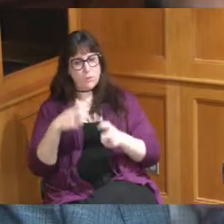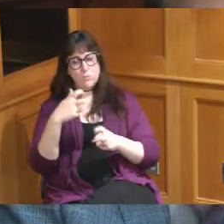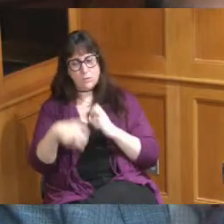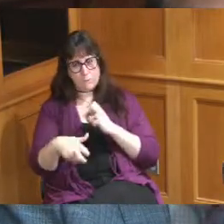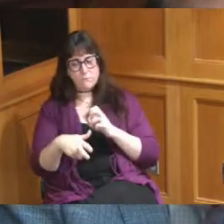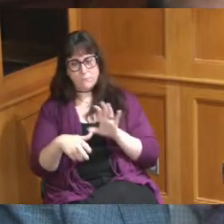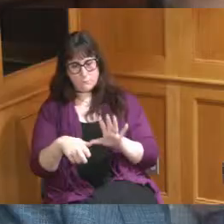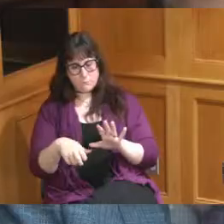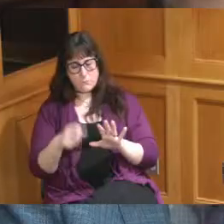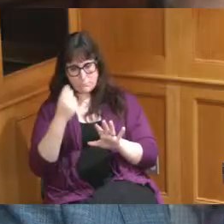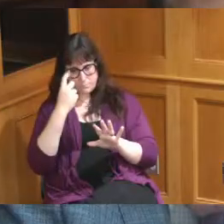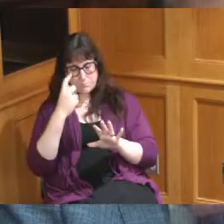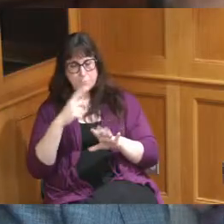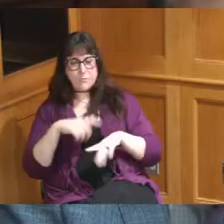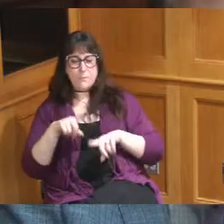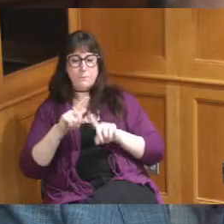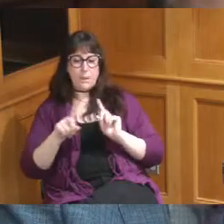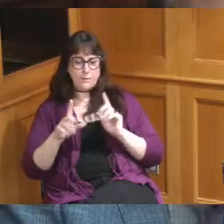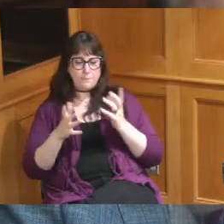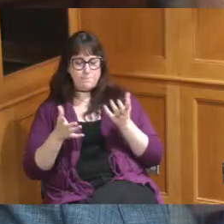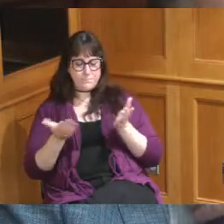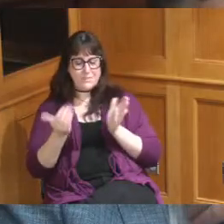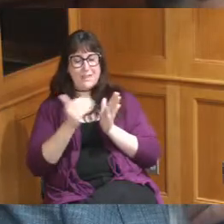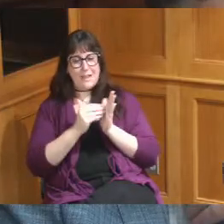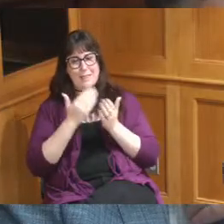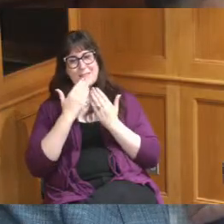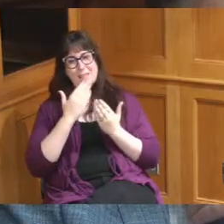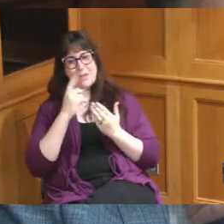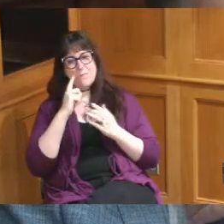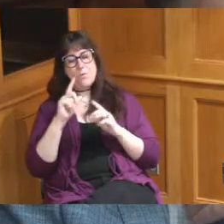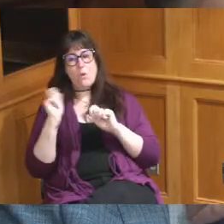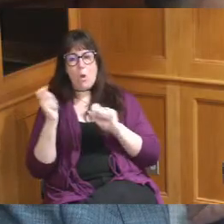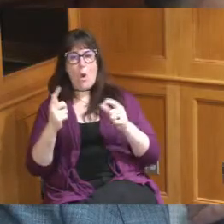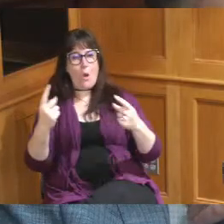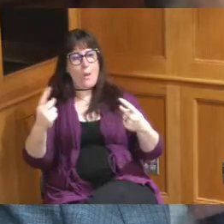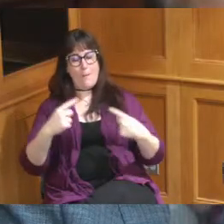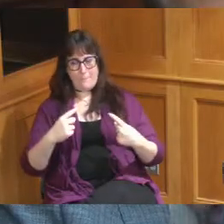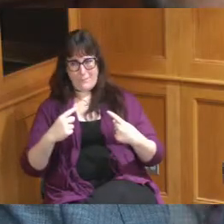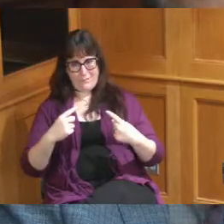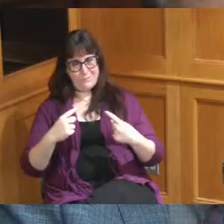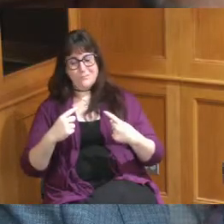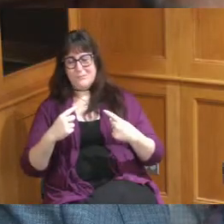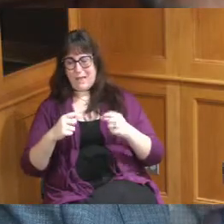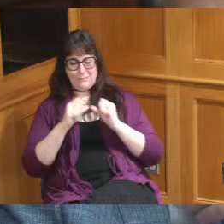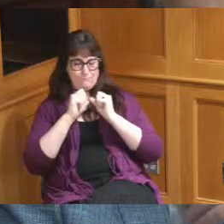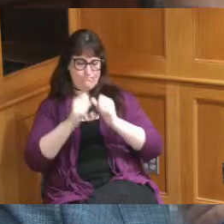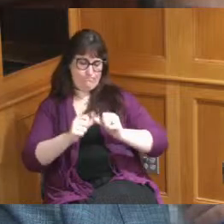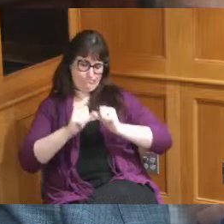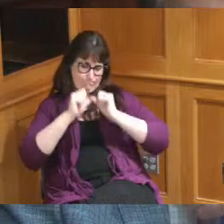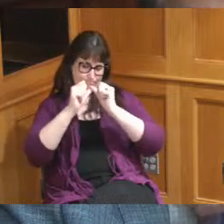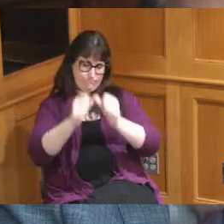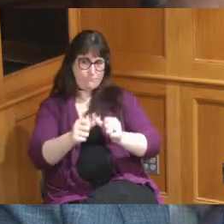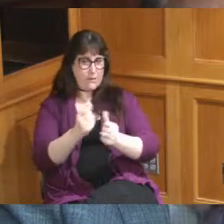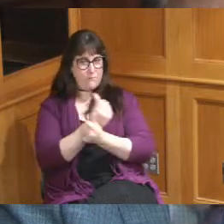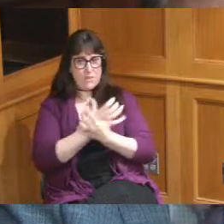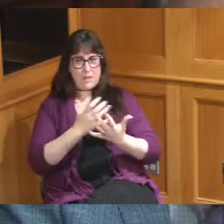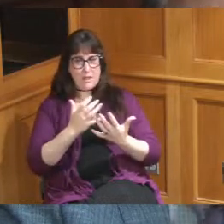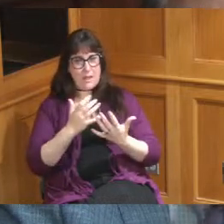So anyway, again, thank you for coming down. Thanks for keeping this going, and I'm